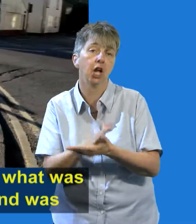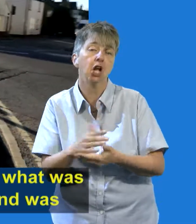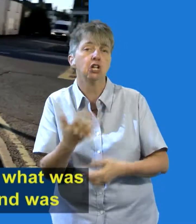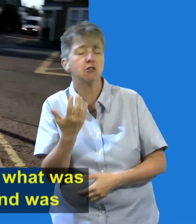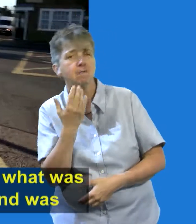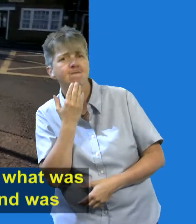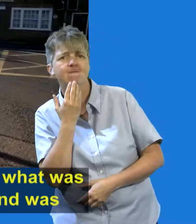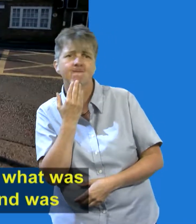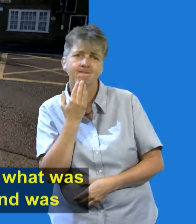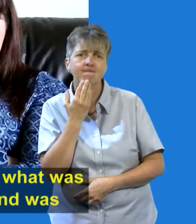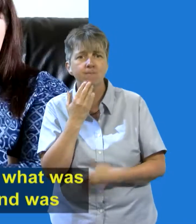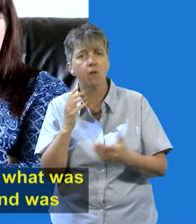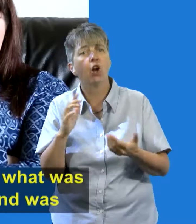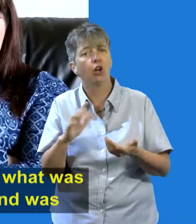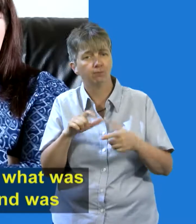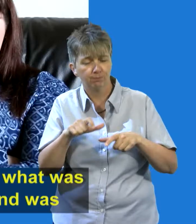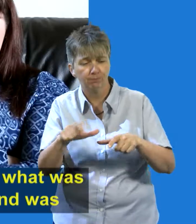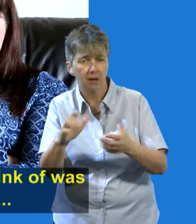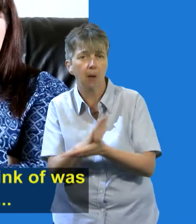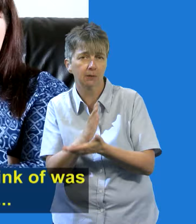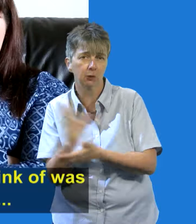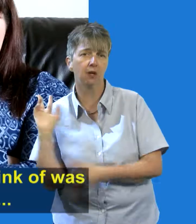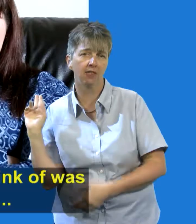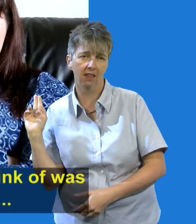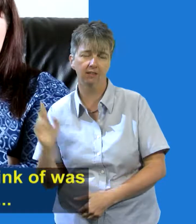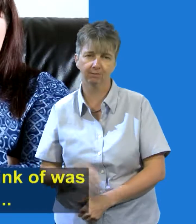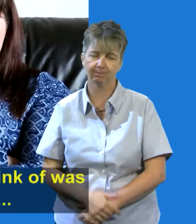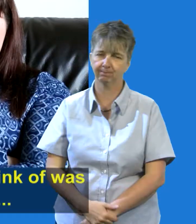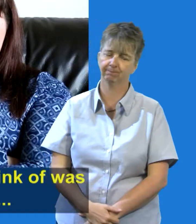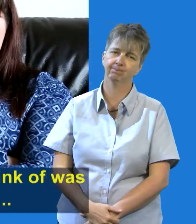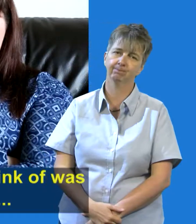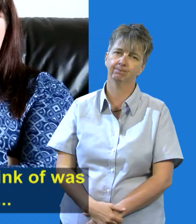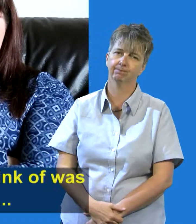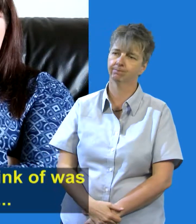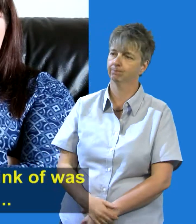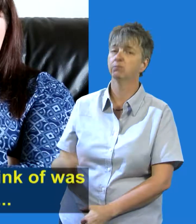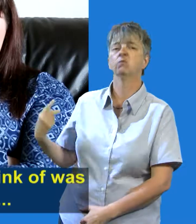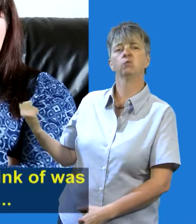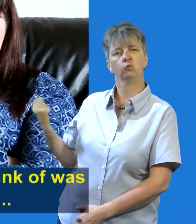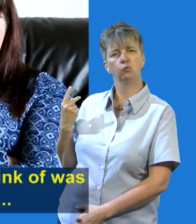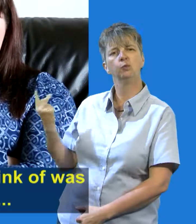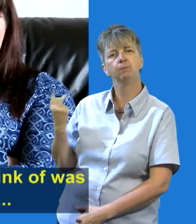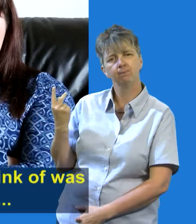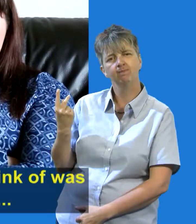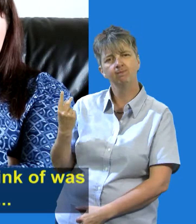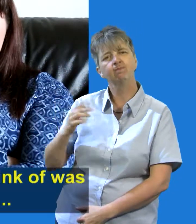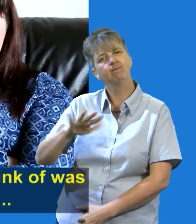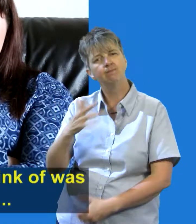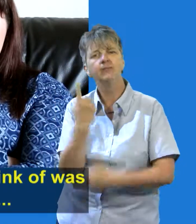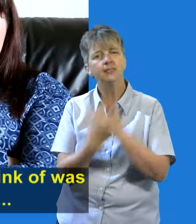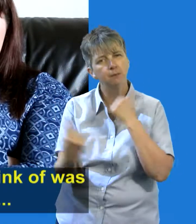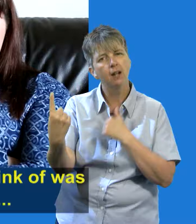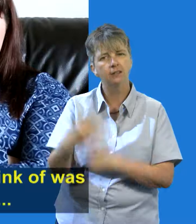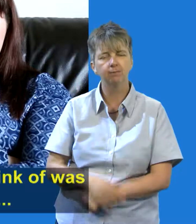day what the worst thing about being blind was, and the only thing I could really think of was other people's